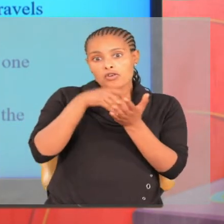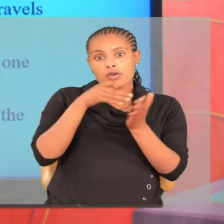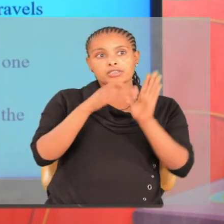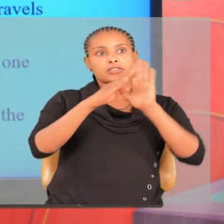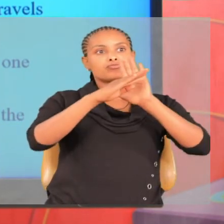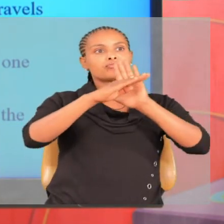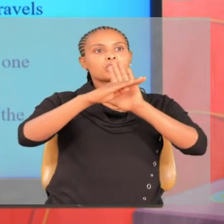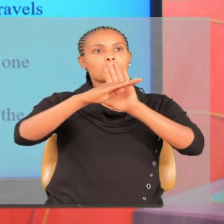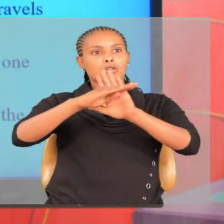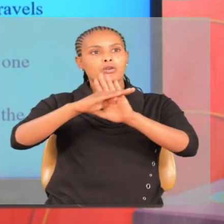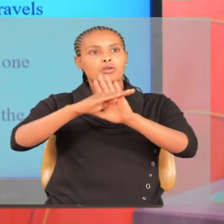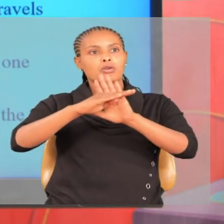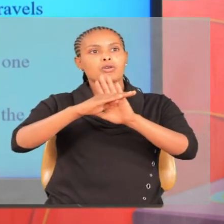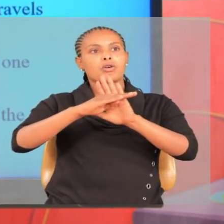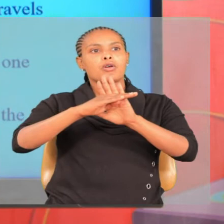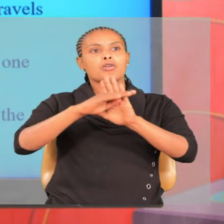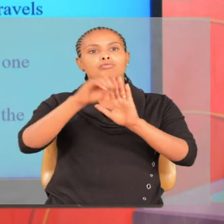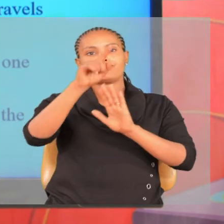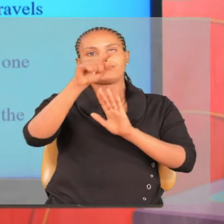the symbol no.